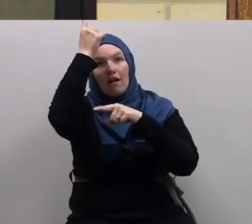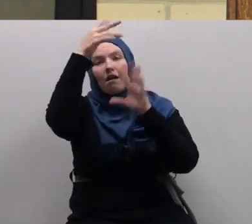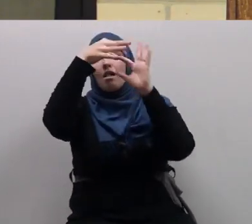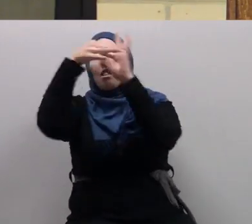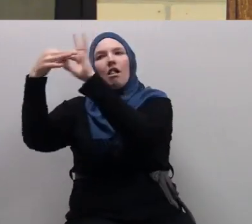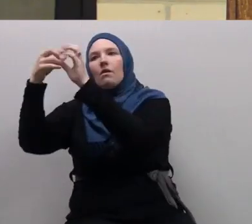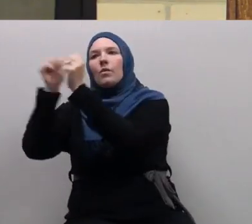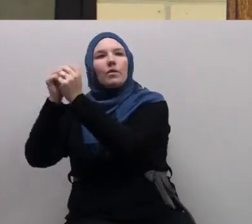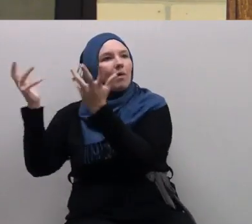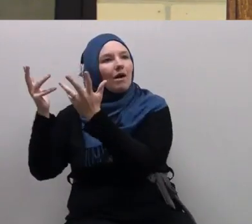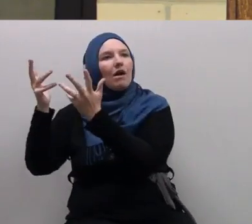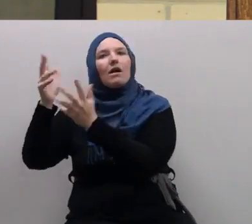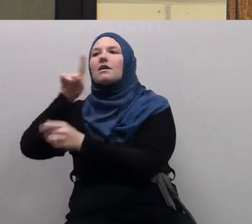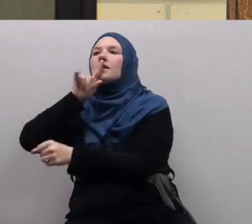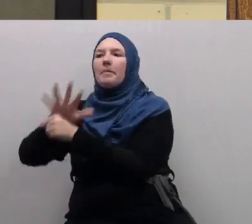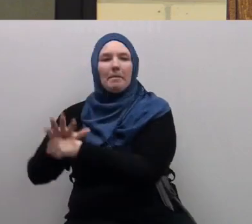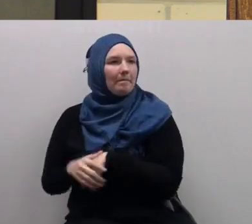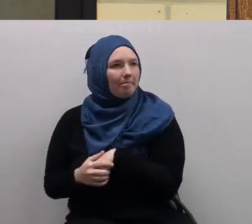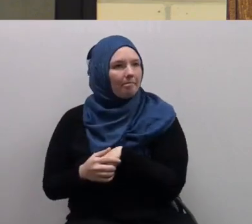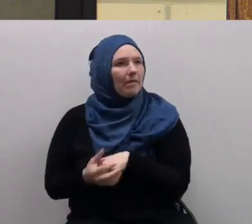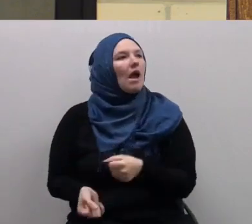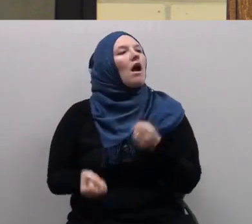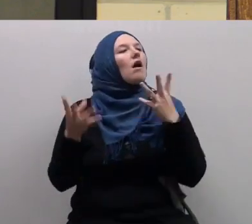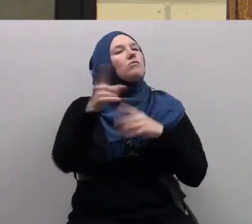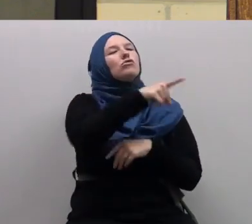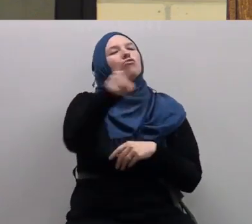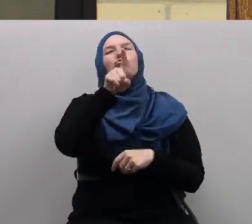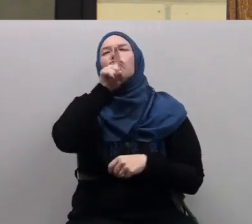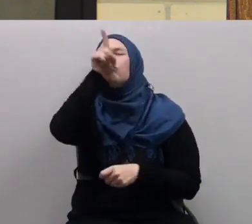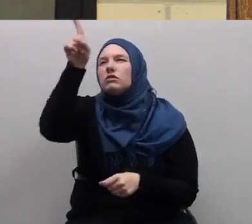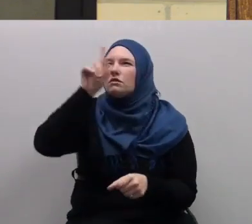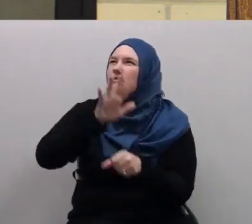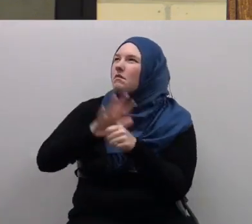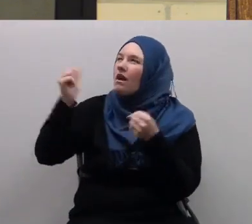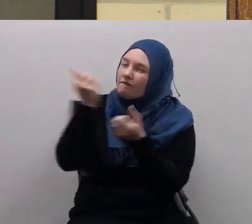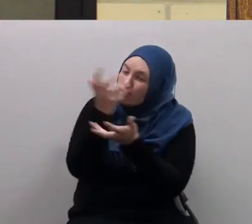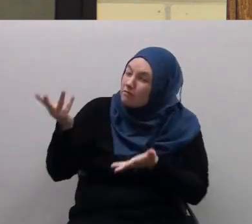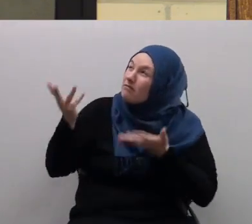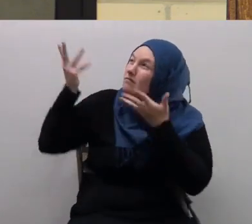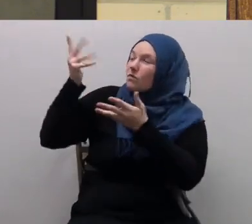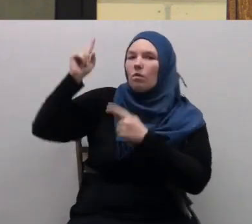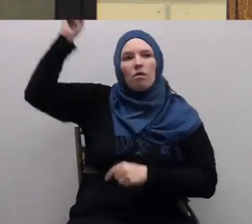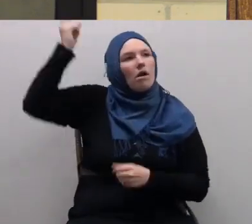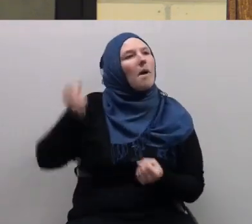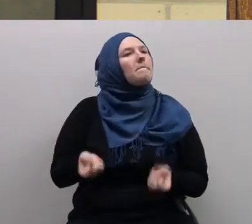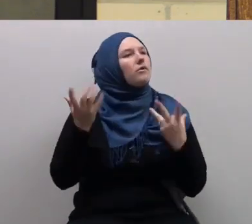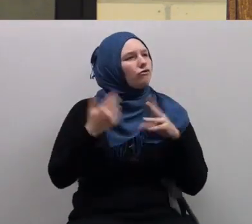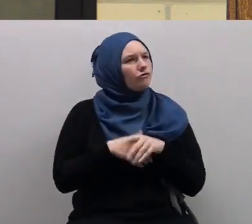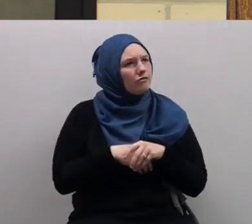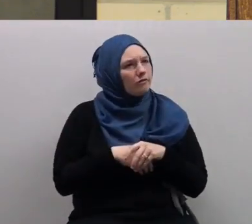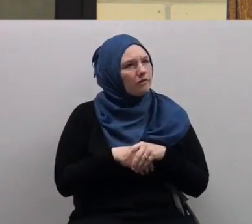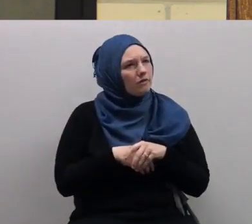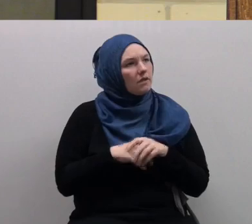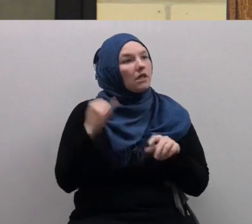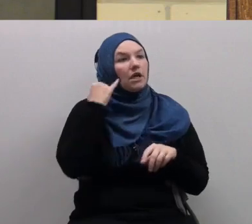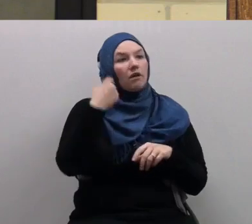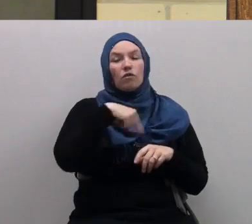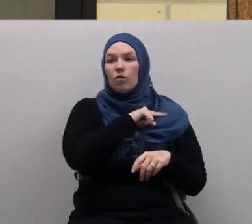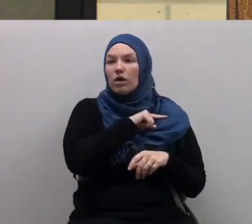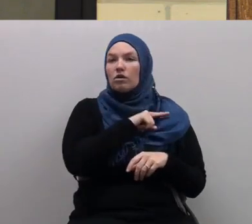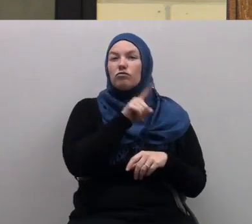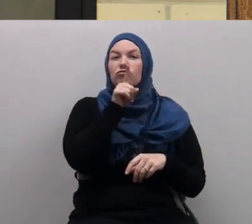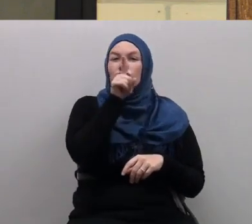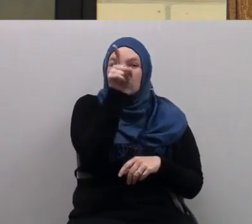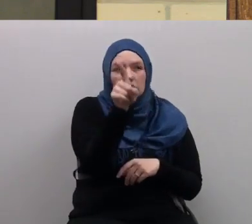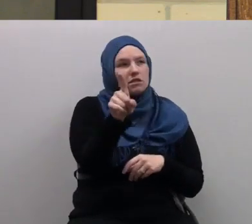commitment. How much do we commit to Allah? How much are we disciplined in our practice